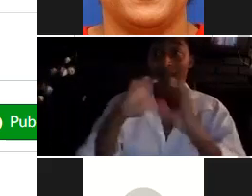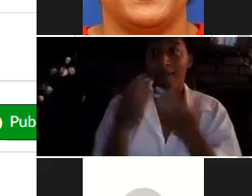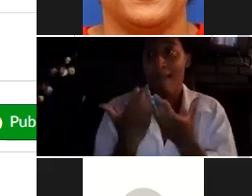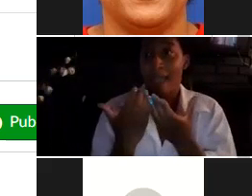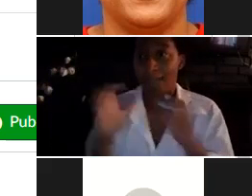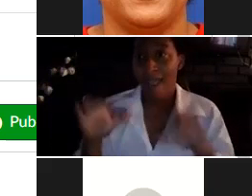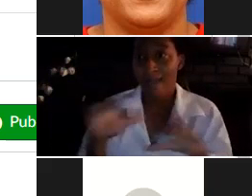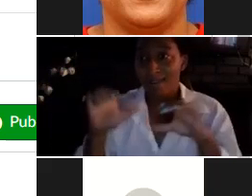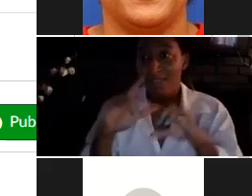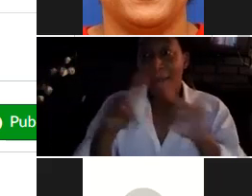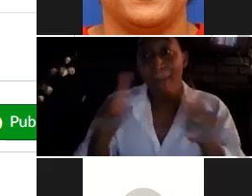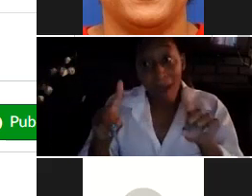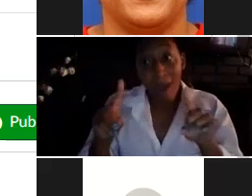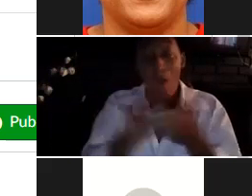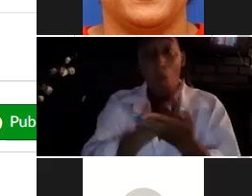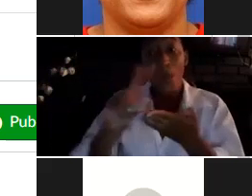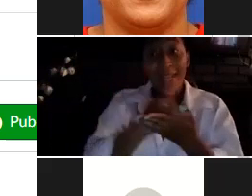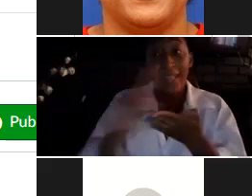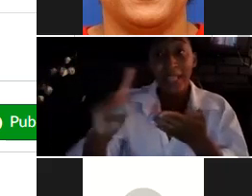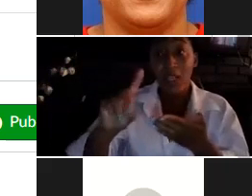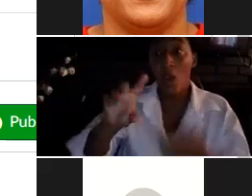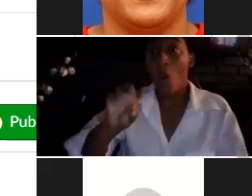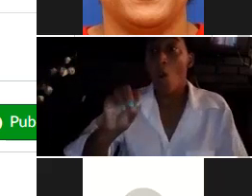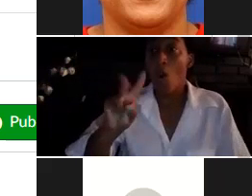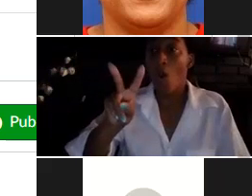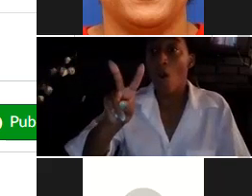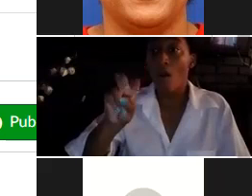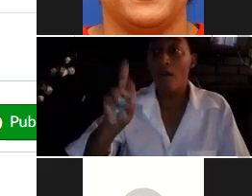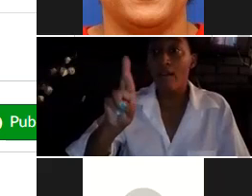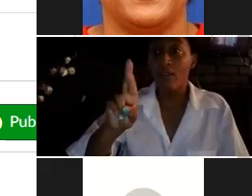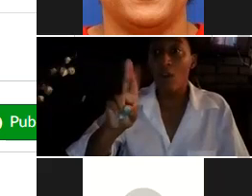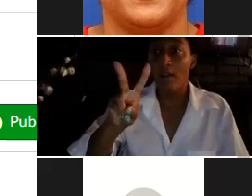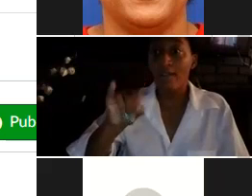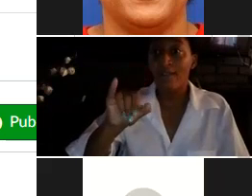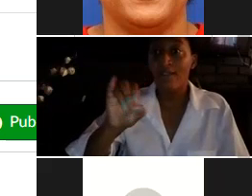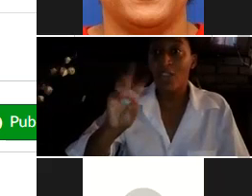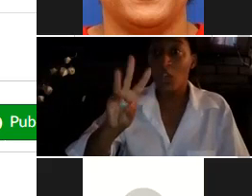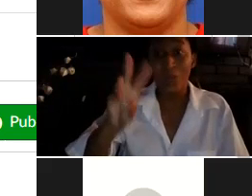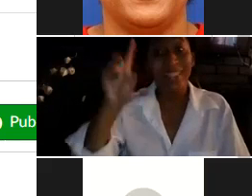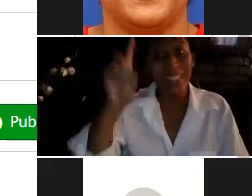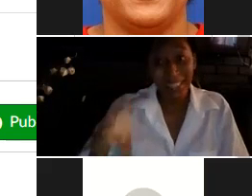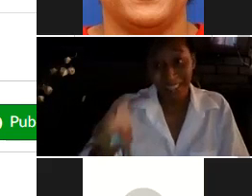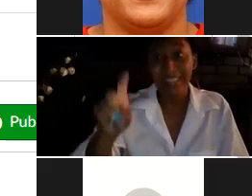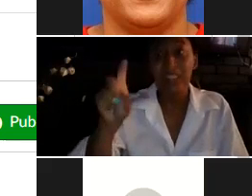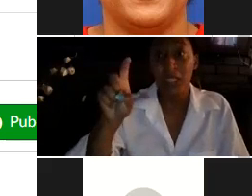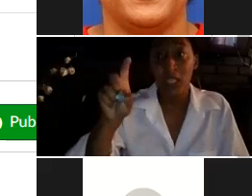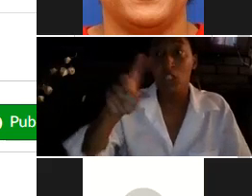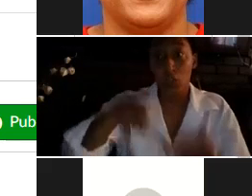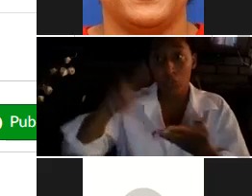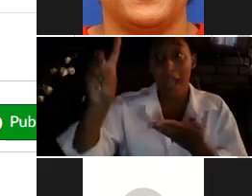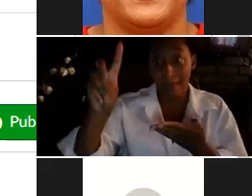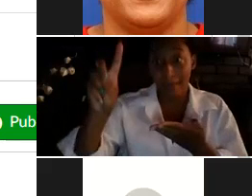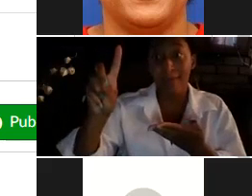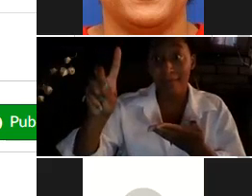that enough. If you aren't going there to find the materials and the assignments, you're probably looking in the wrong